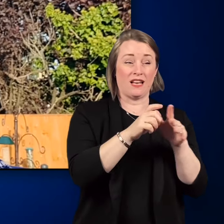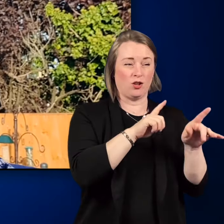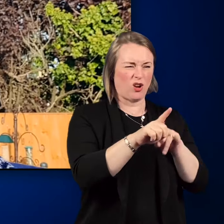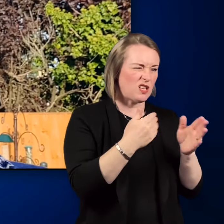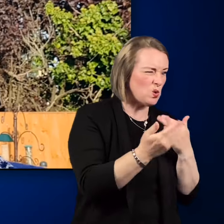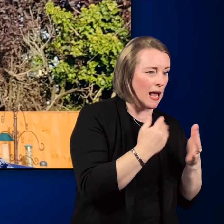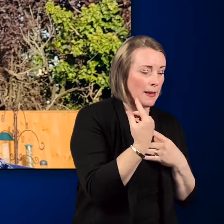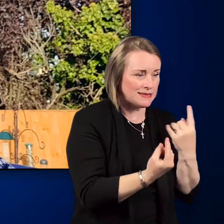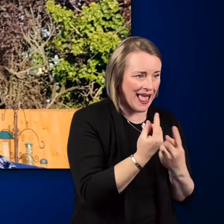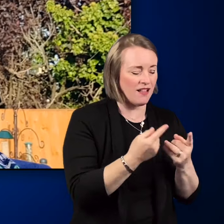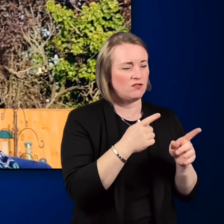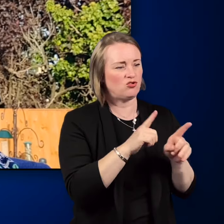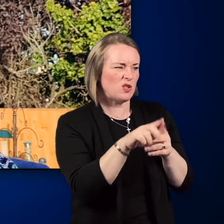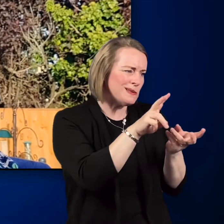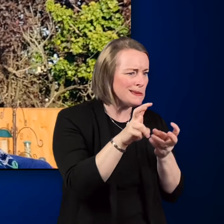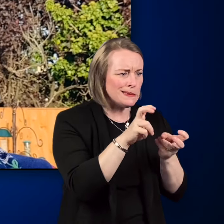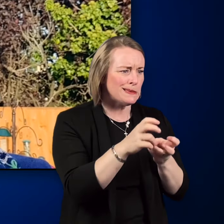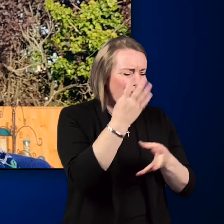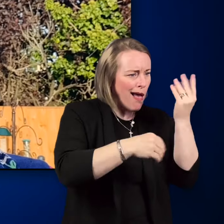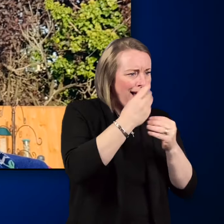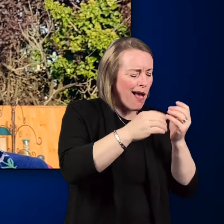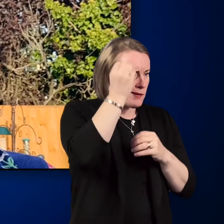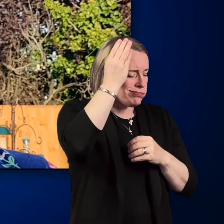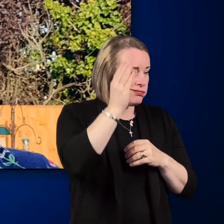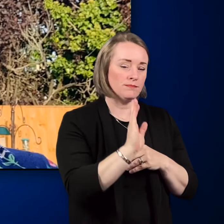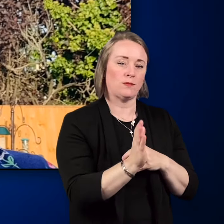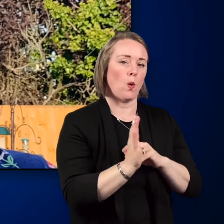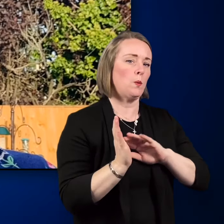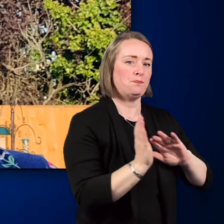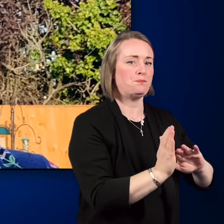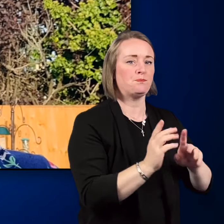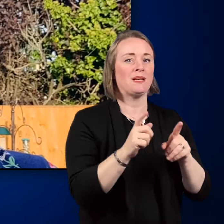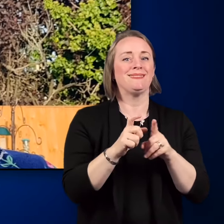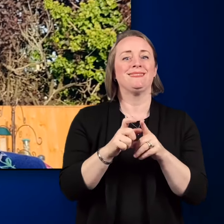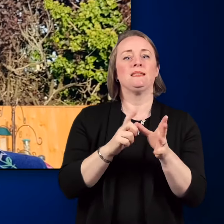gain wisdom from others. Instead, he prayed and